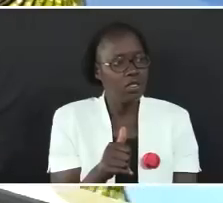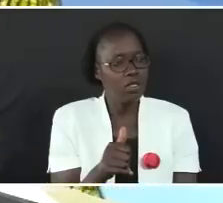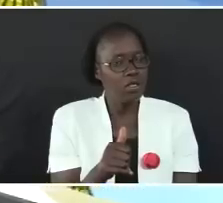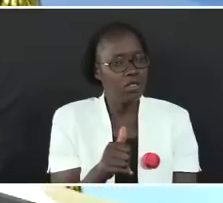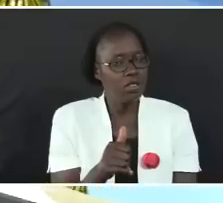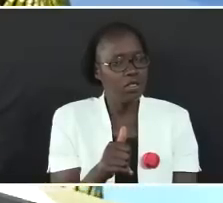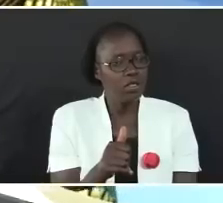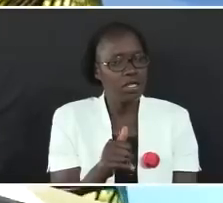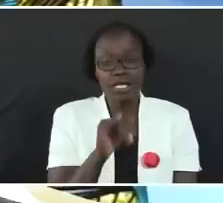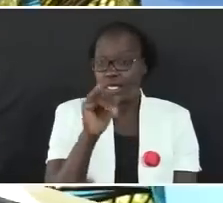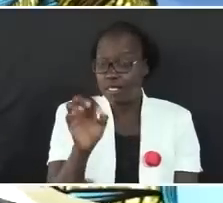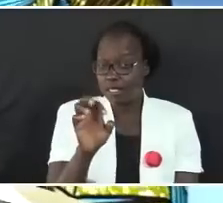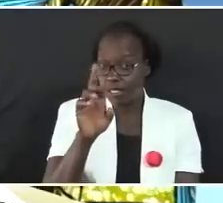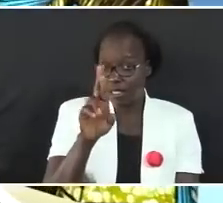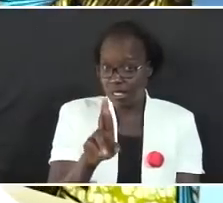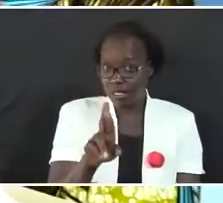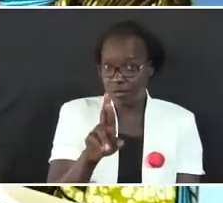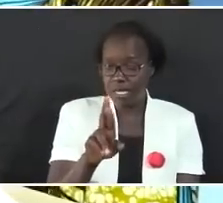Jeremiah says,